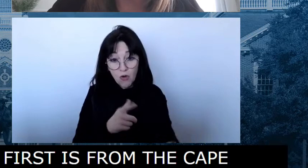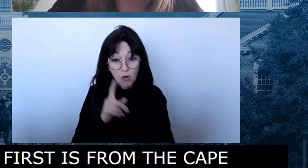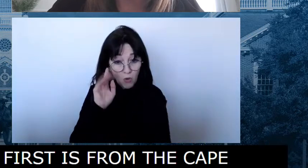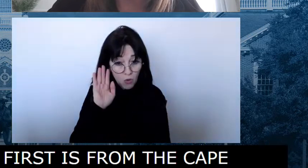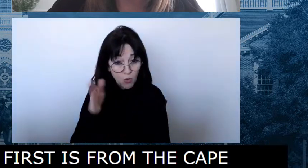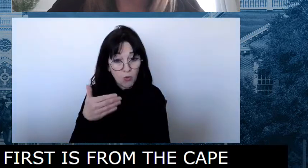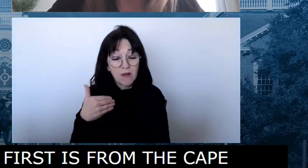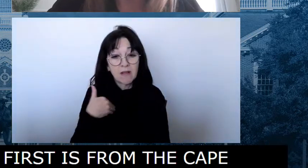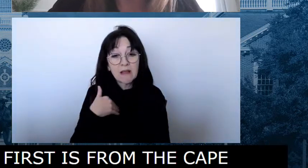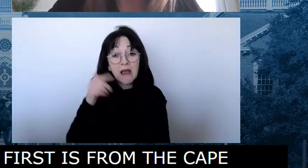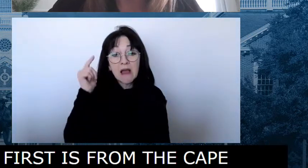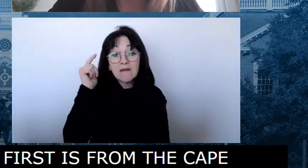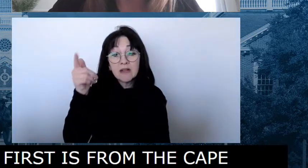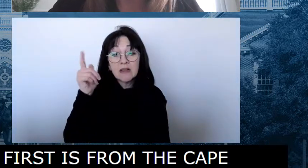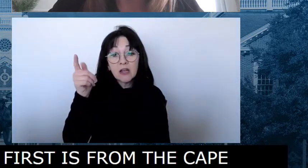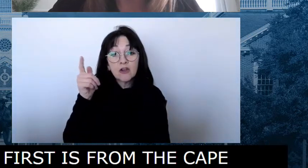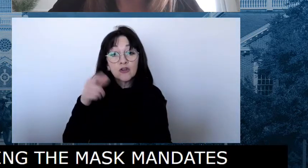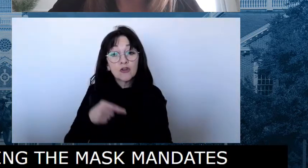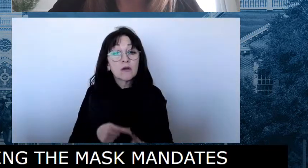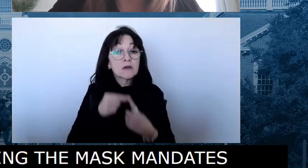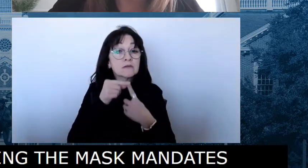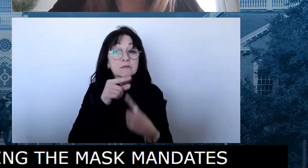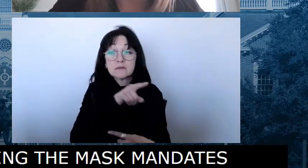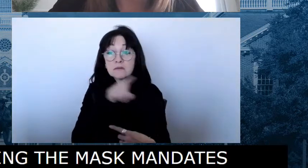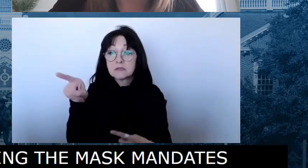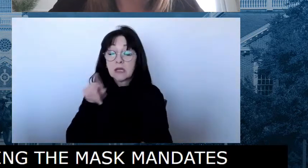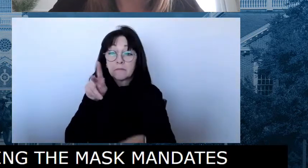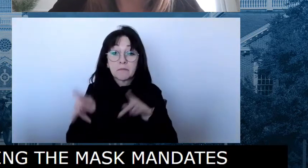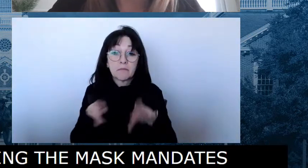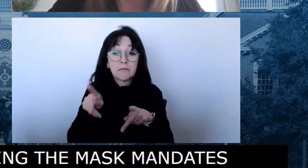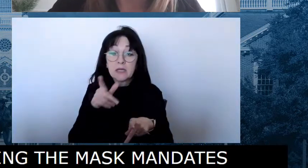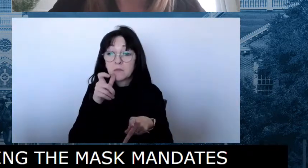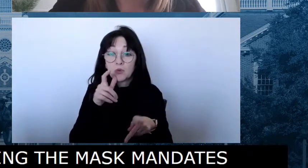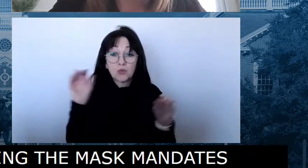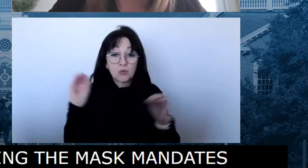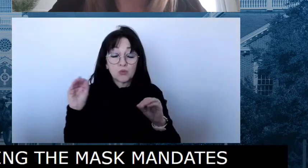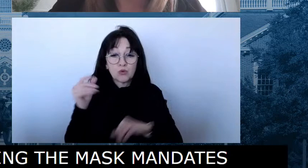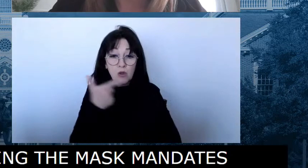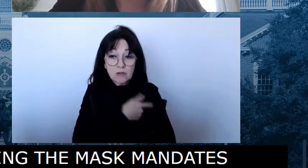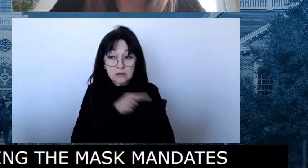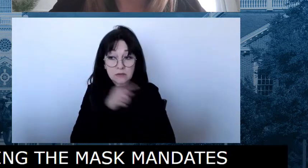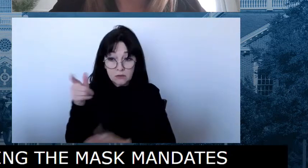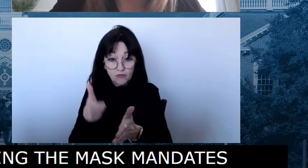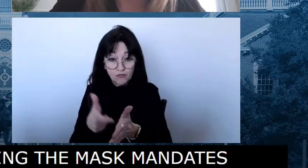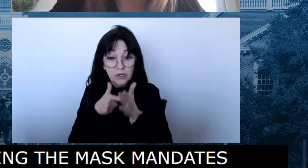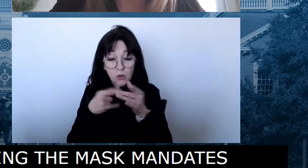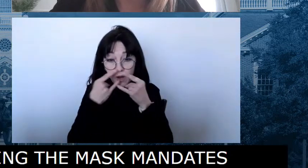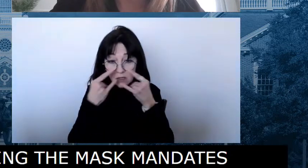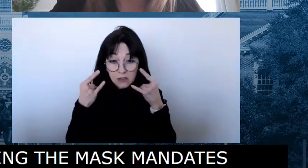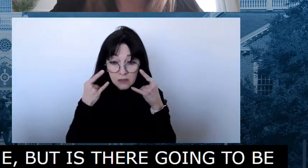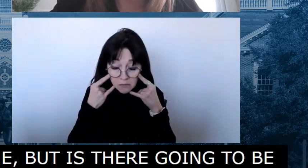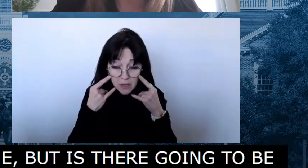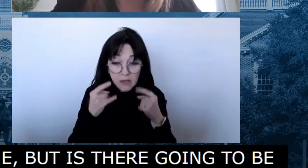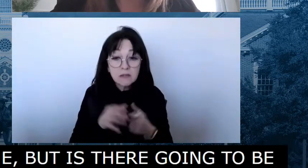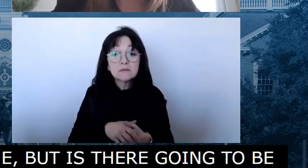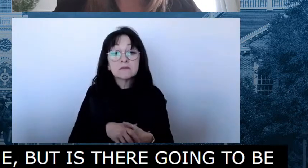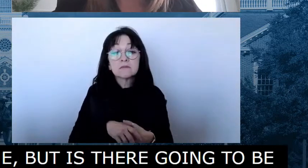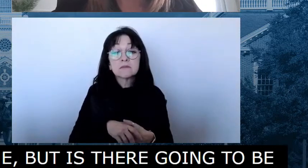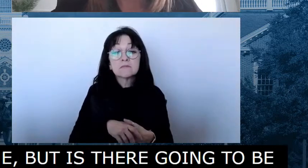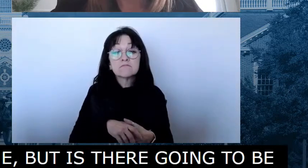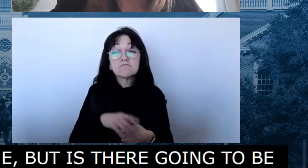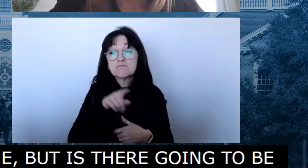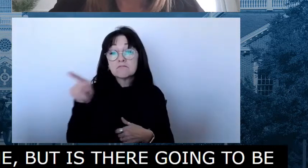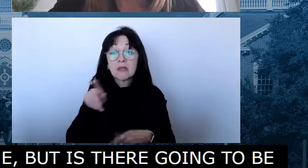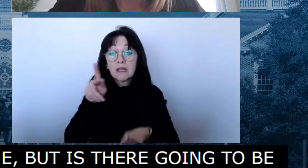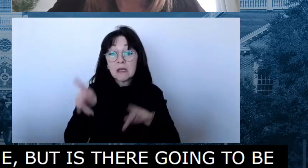those who are unvaccinated? Will unvaccinated children and adults be required to wear masks, and will this be required for people who haven't